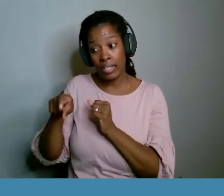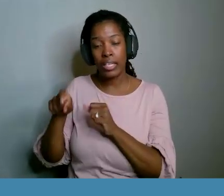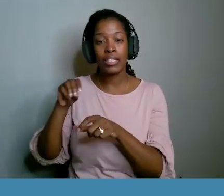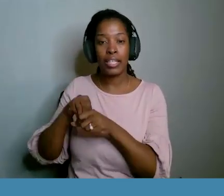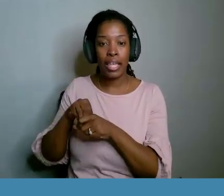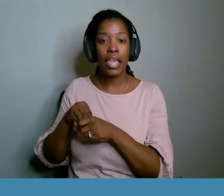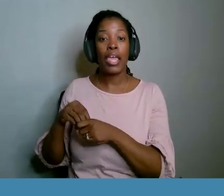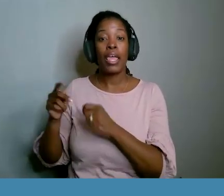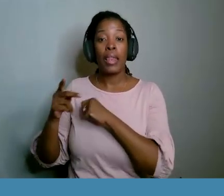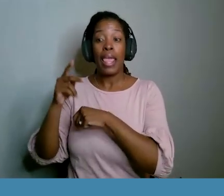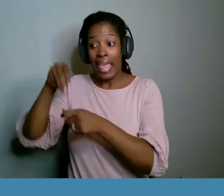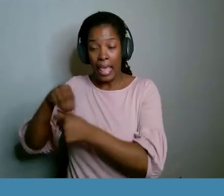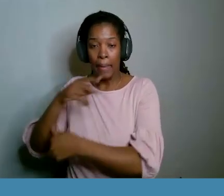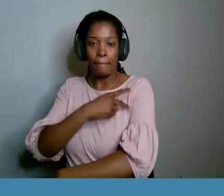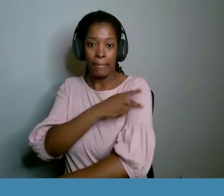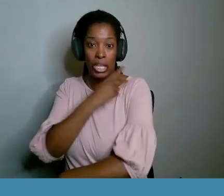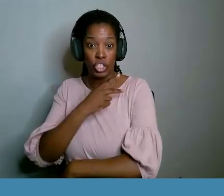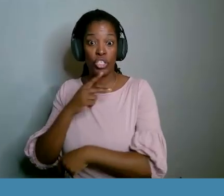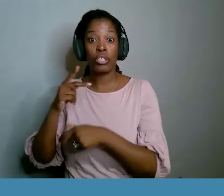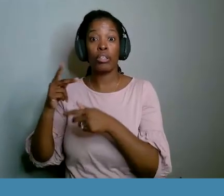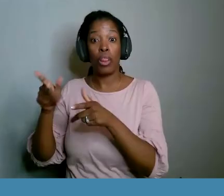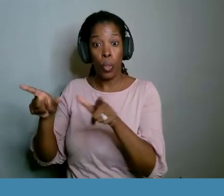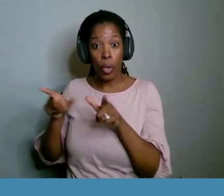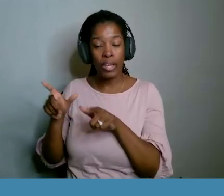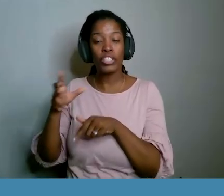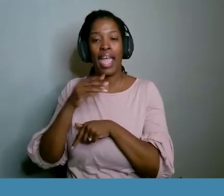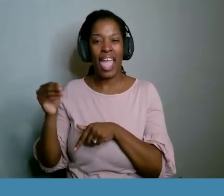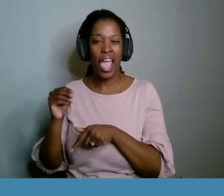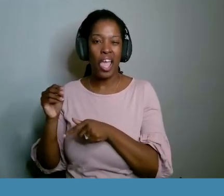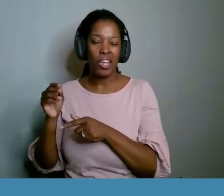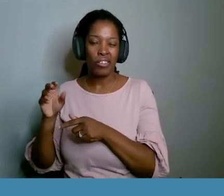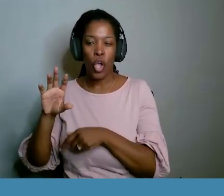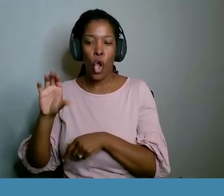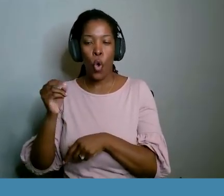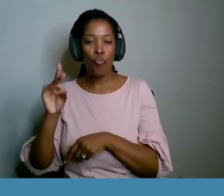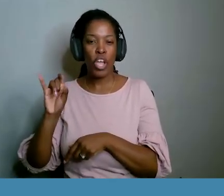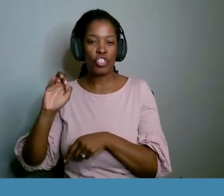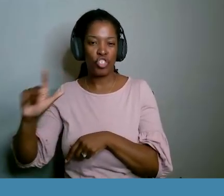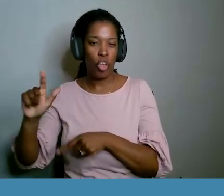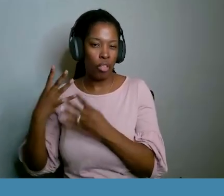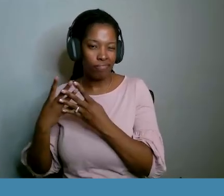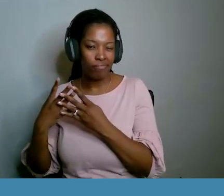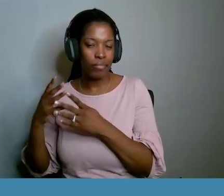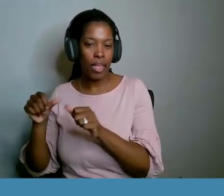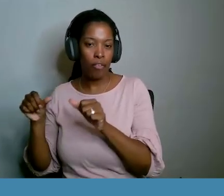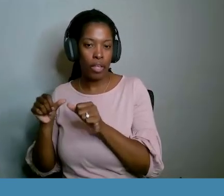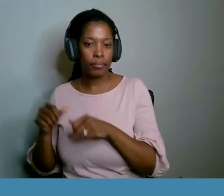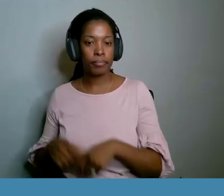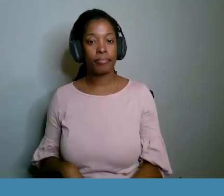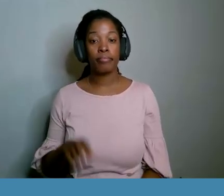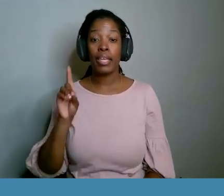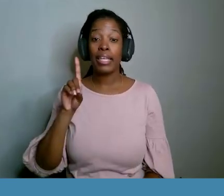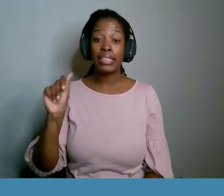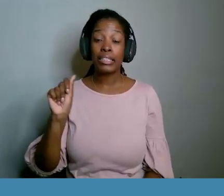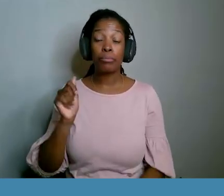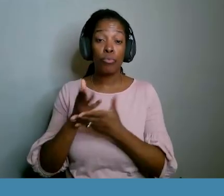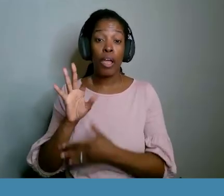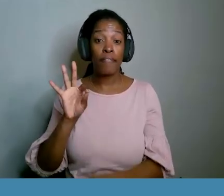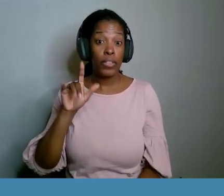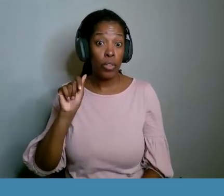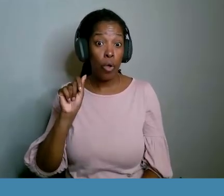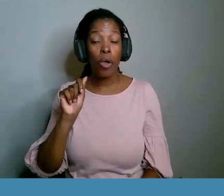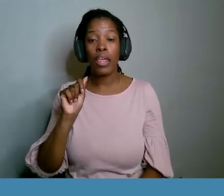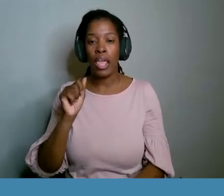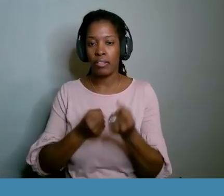correctional settings. I also work as the PAIMI program coordinator. So Disability Rights Florida is funded by a batch of federal grants, one of